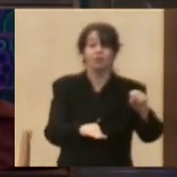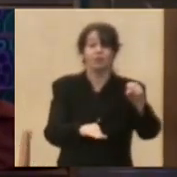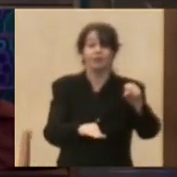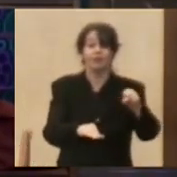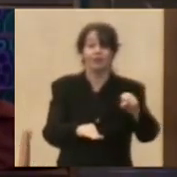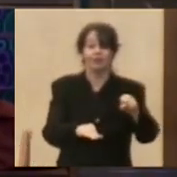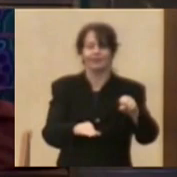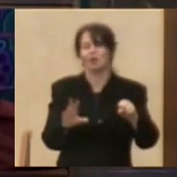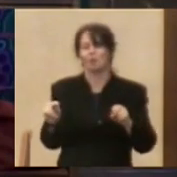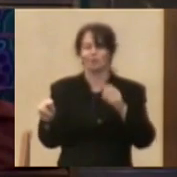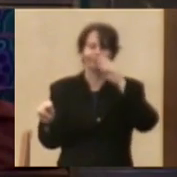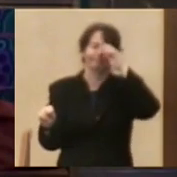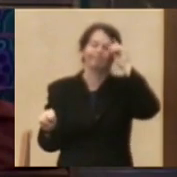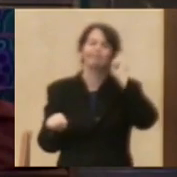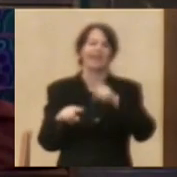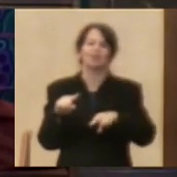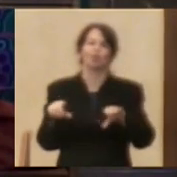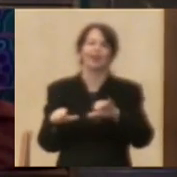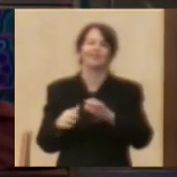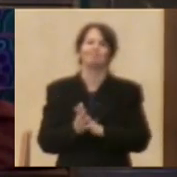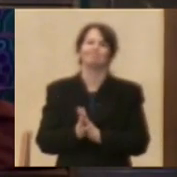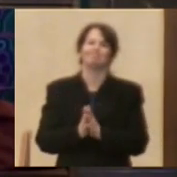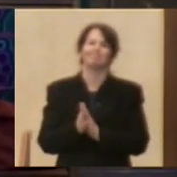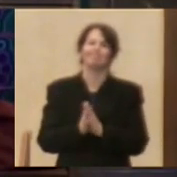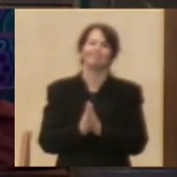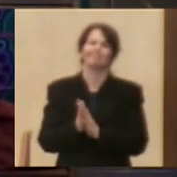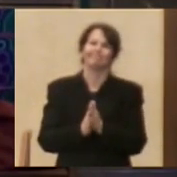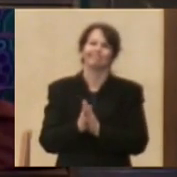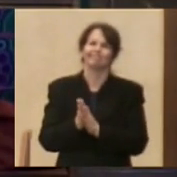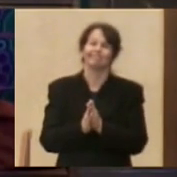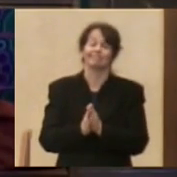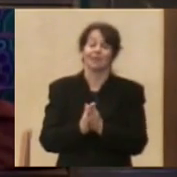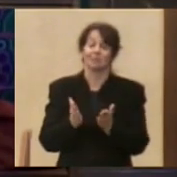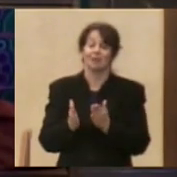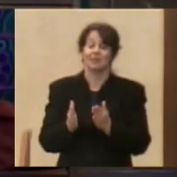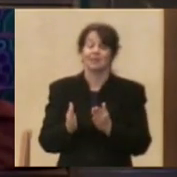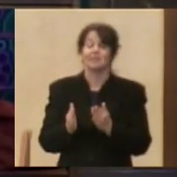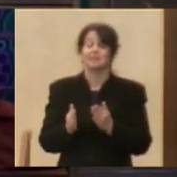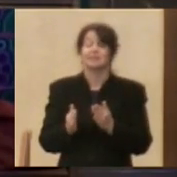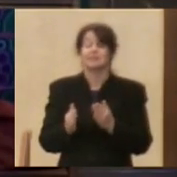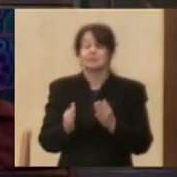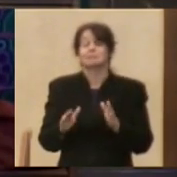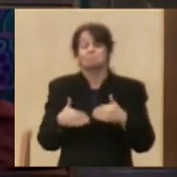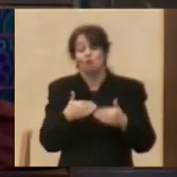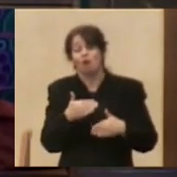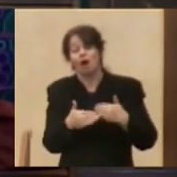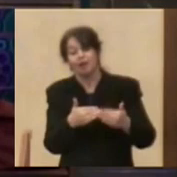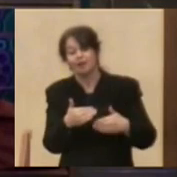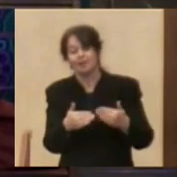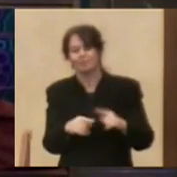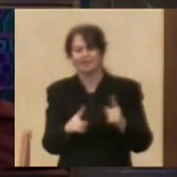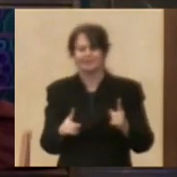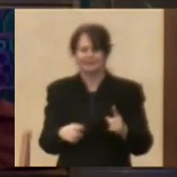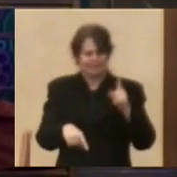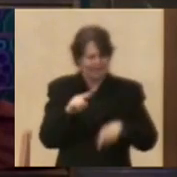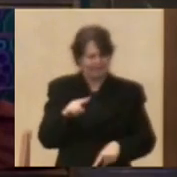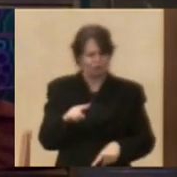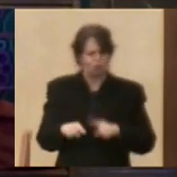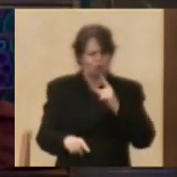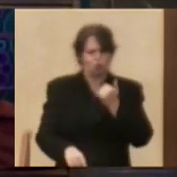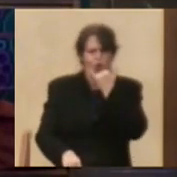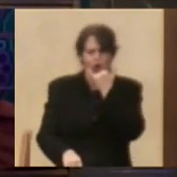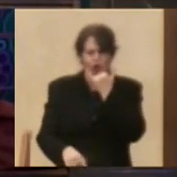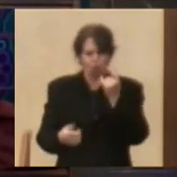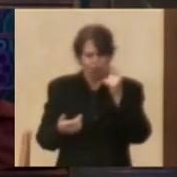that's extreme. You're right. Just maybe move on, but I just can't. I mean, it was wrong. Wasn't it wrong